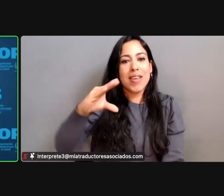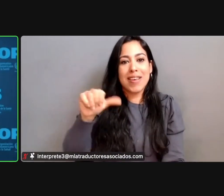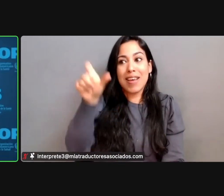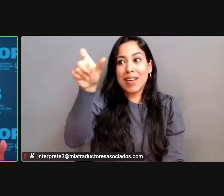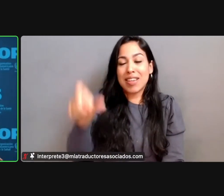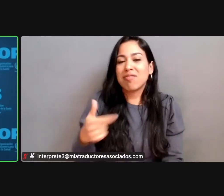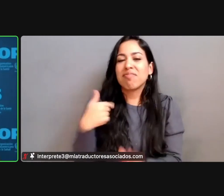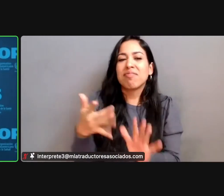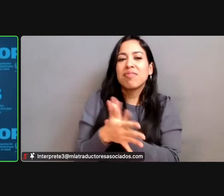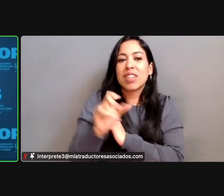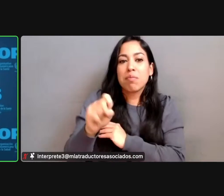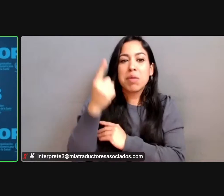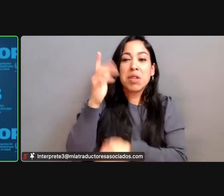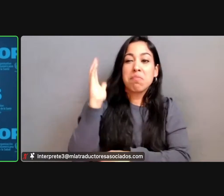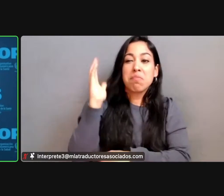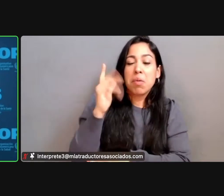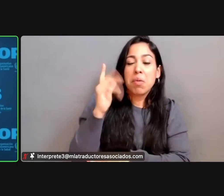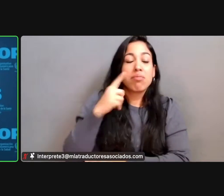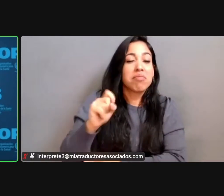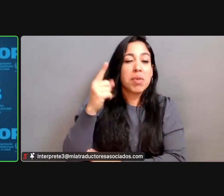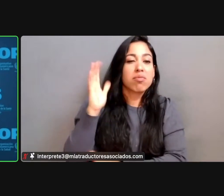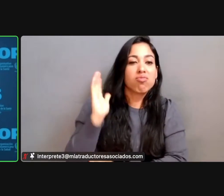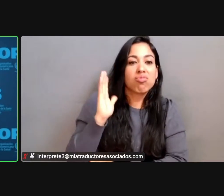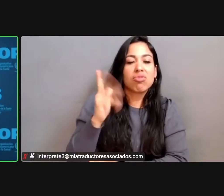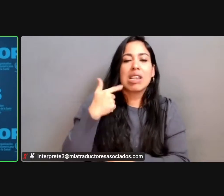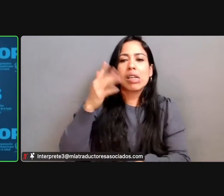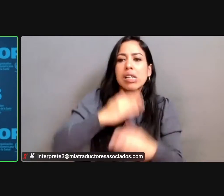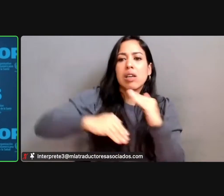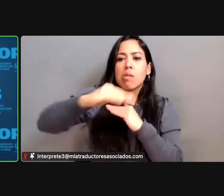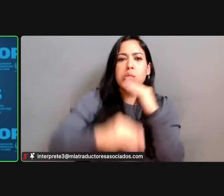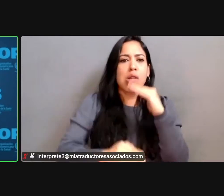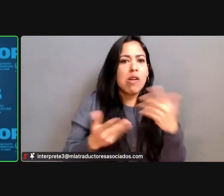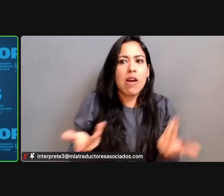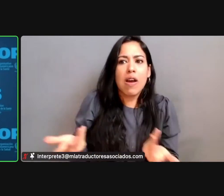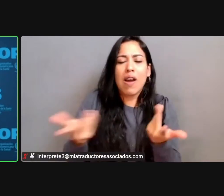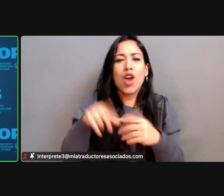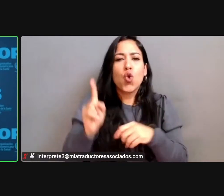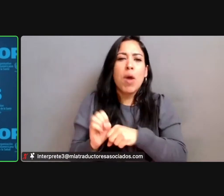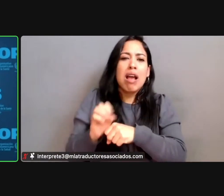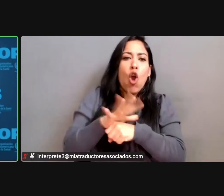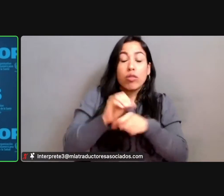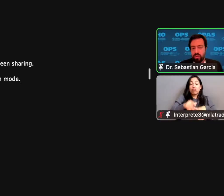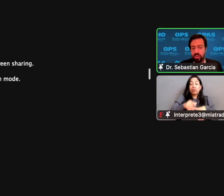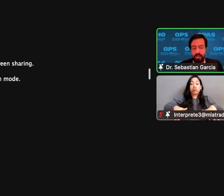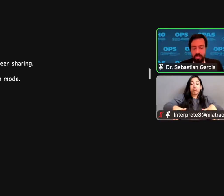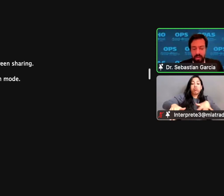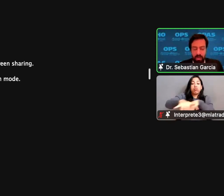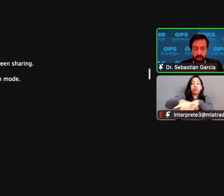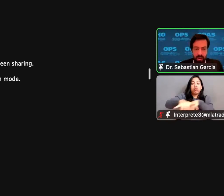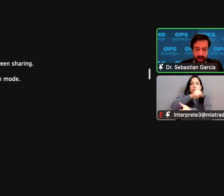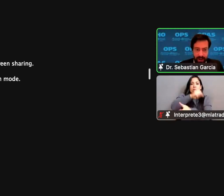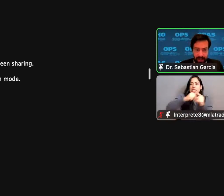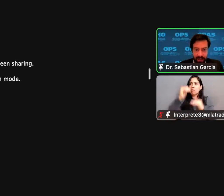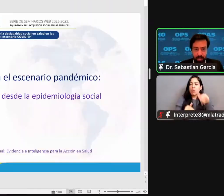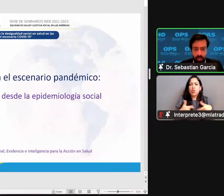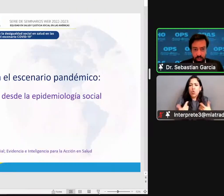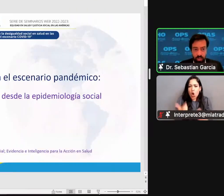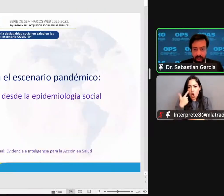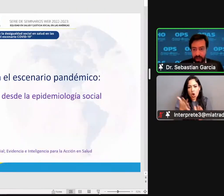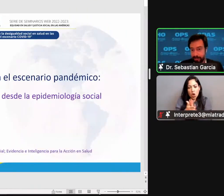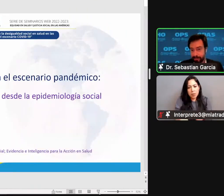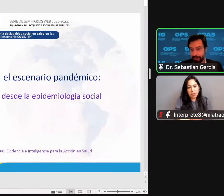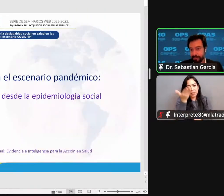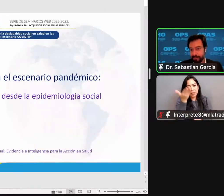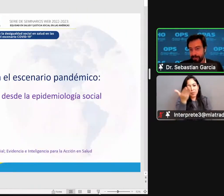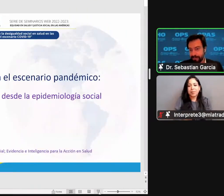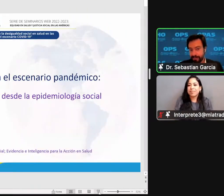us in this first part on the inequalities on the pandemic scenario.